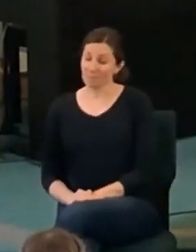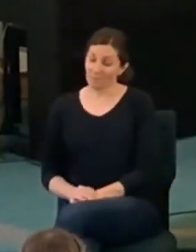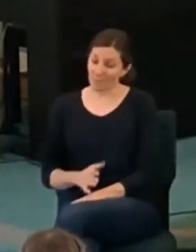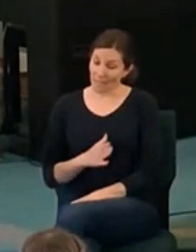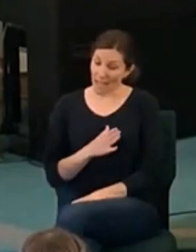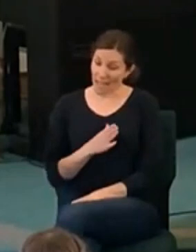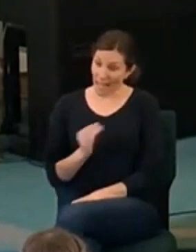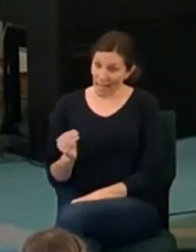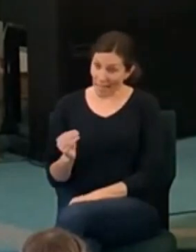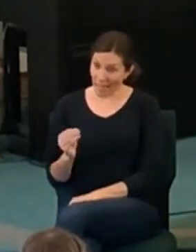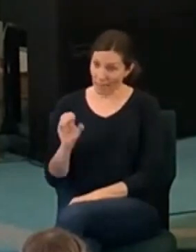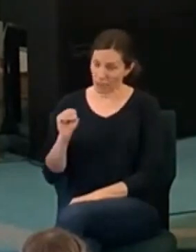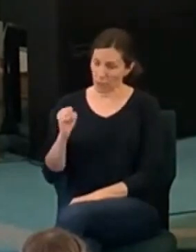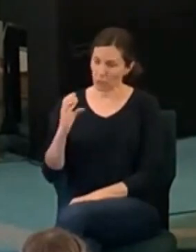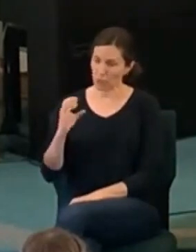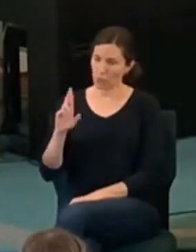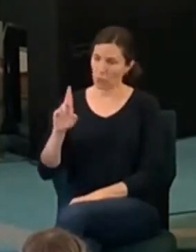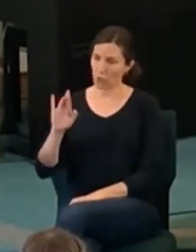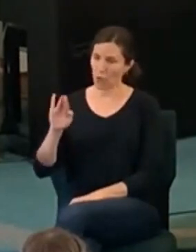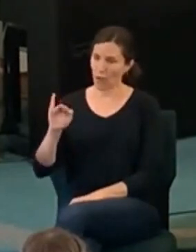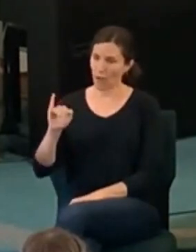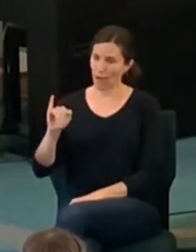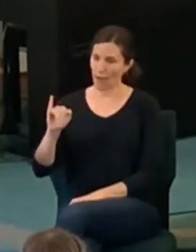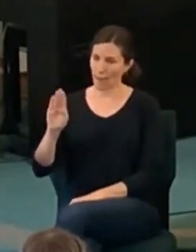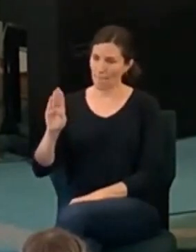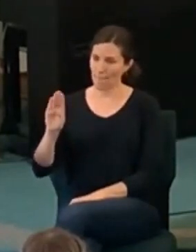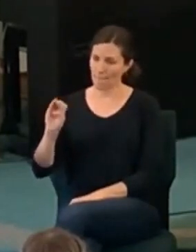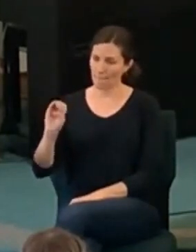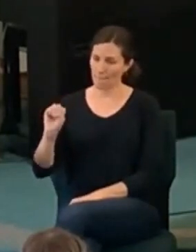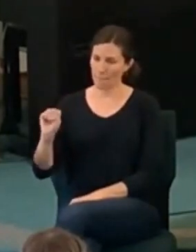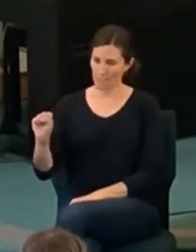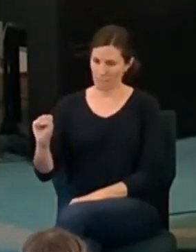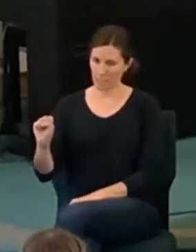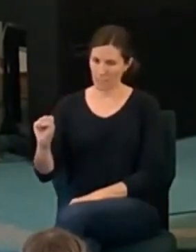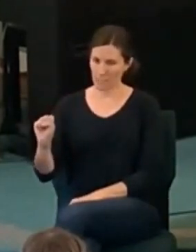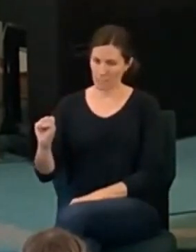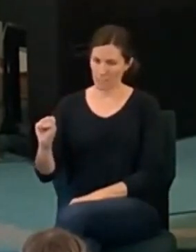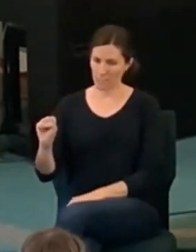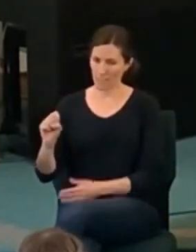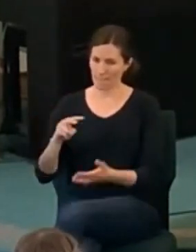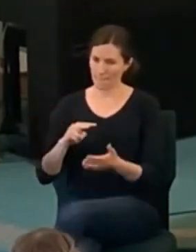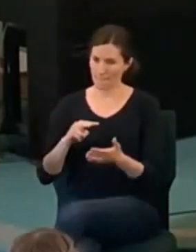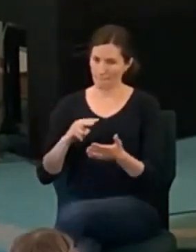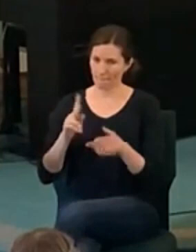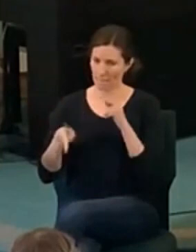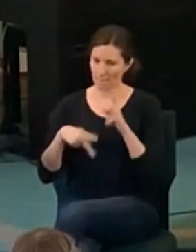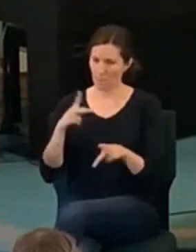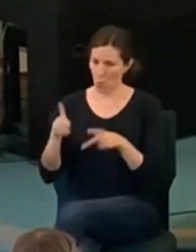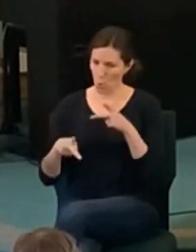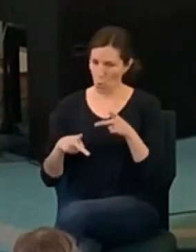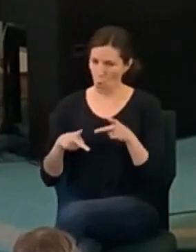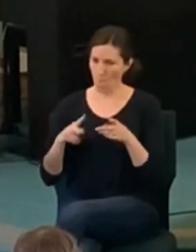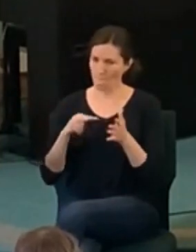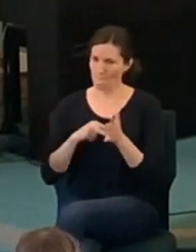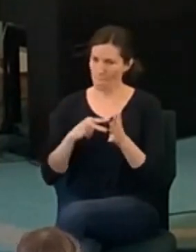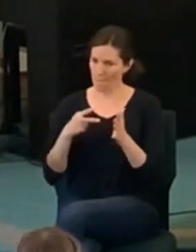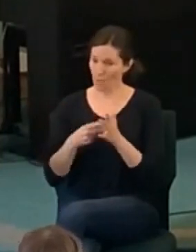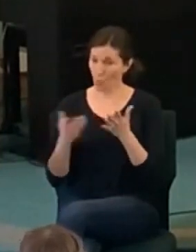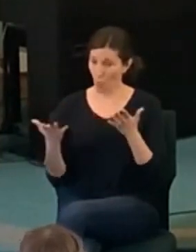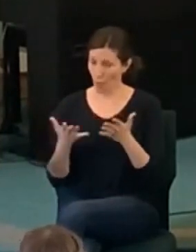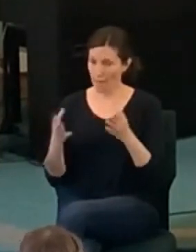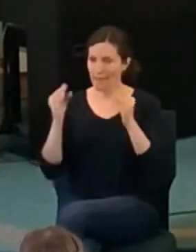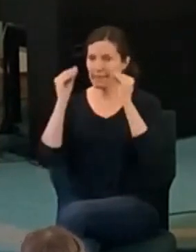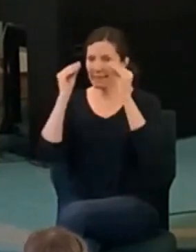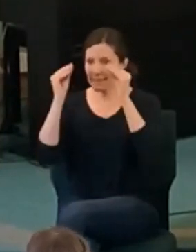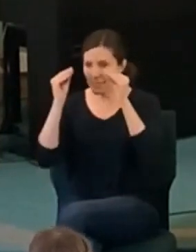put it in a book called the Mishnah, it took 27 chapters to fill up all of their rules for how you do and don't